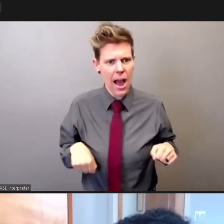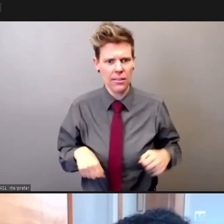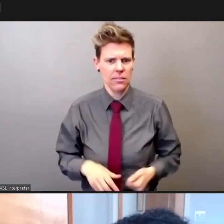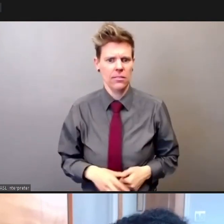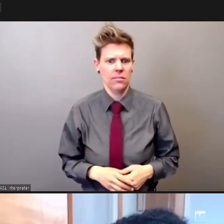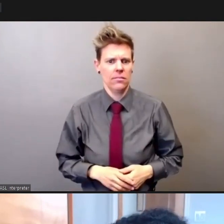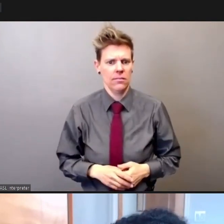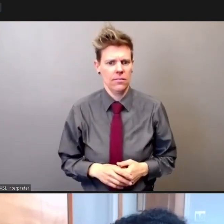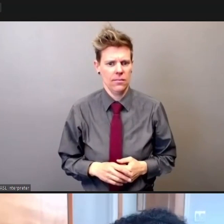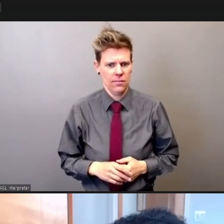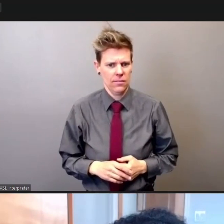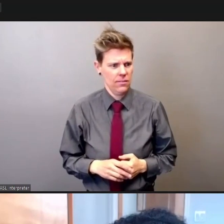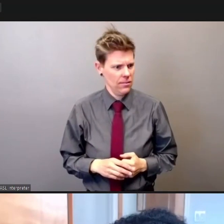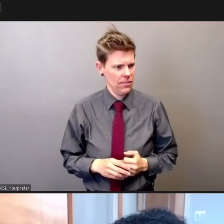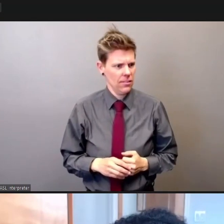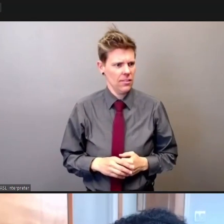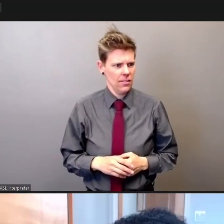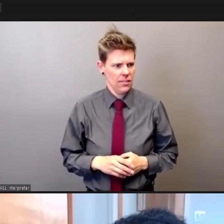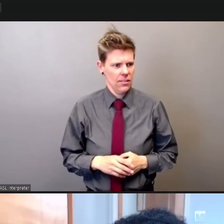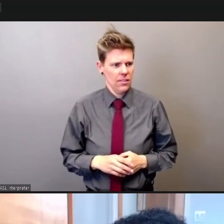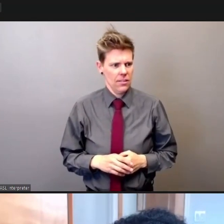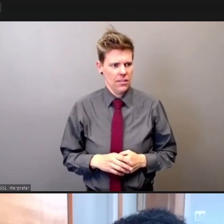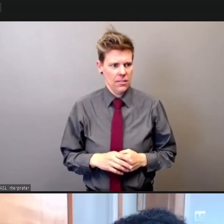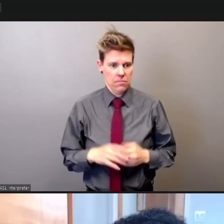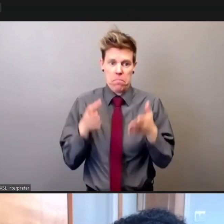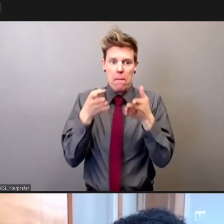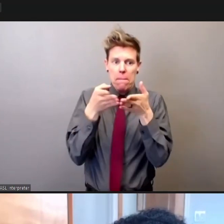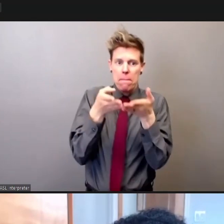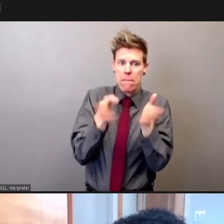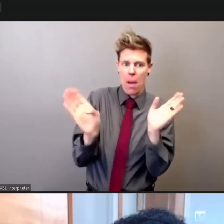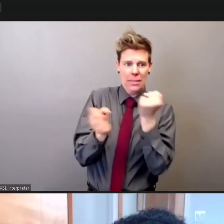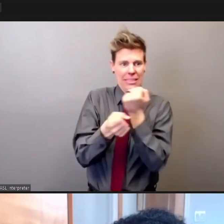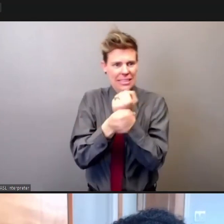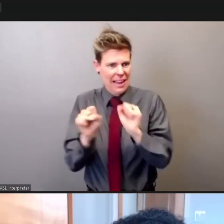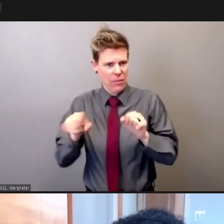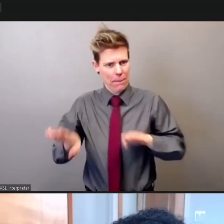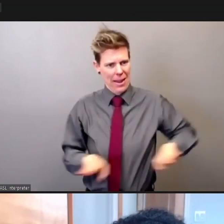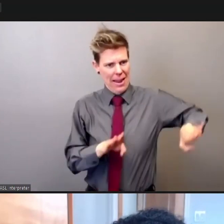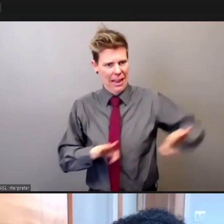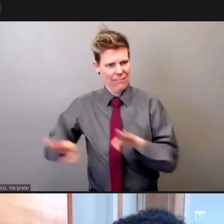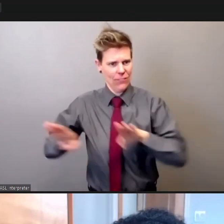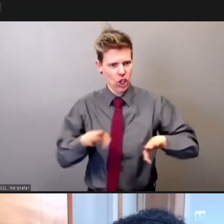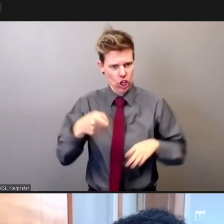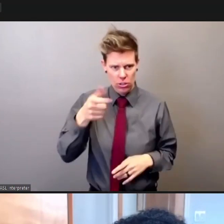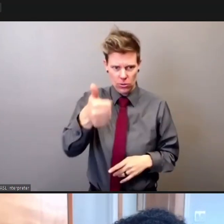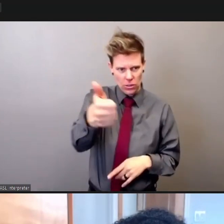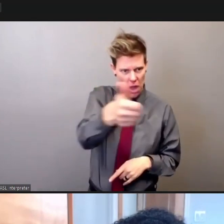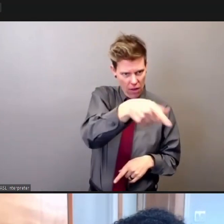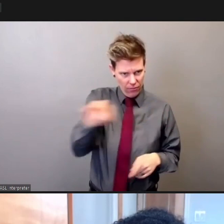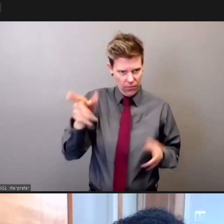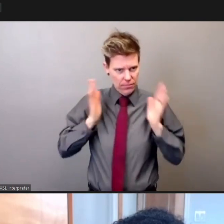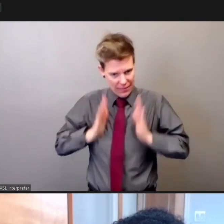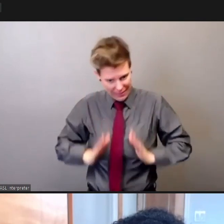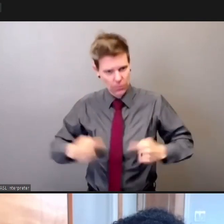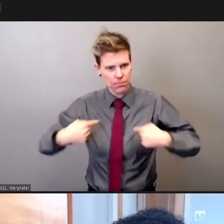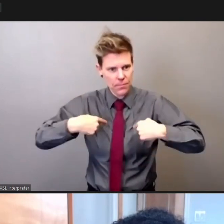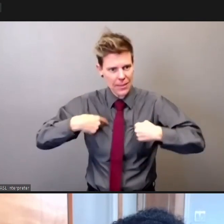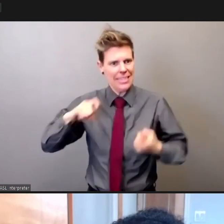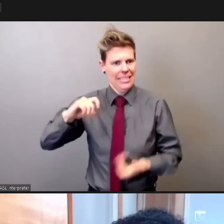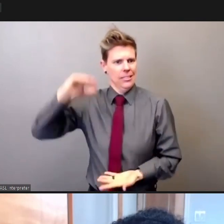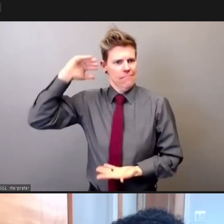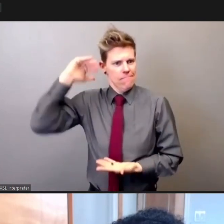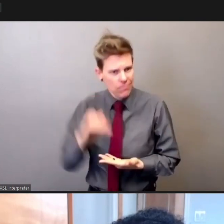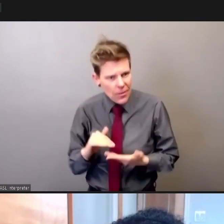public health measures nearly in and of themselves can eradicate the ease at which